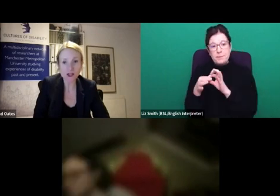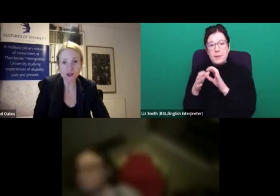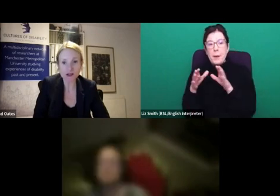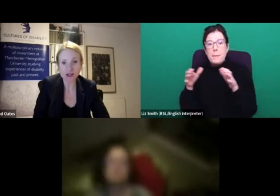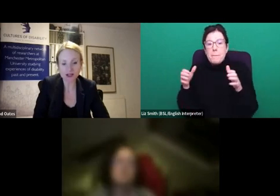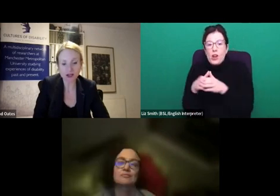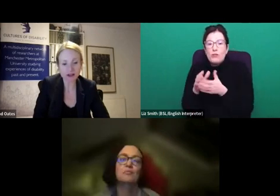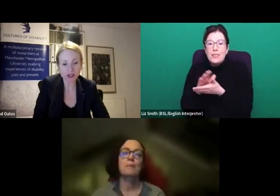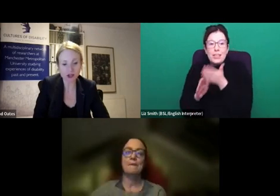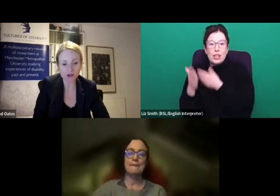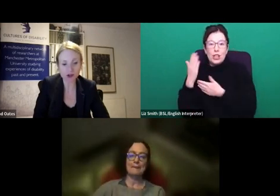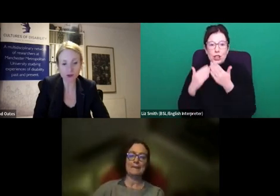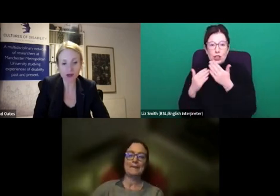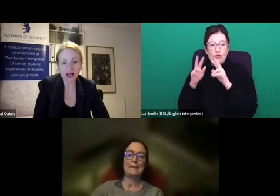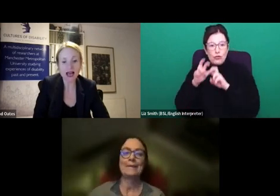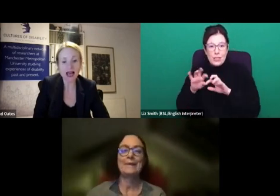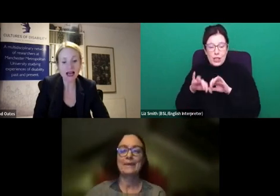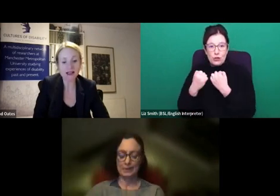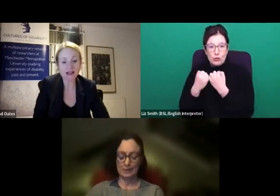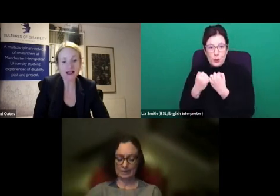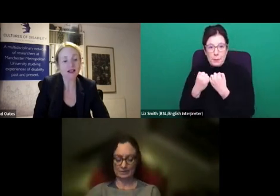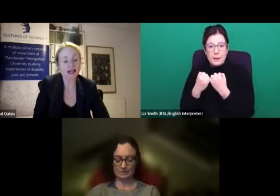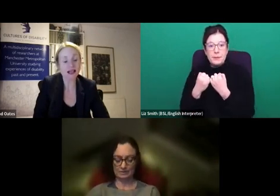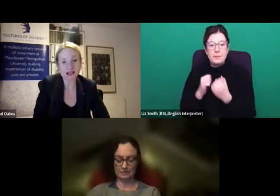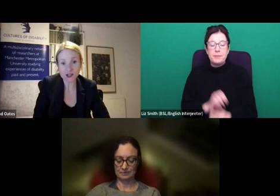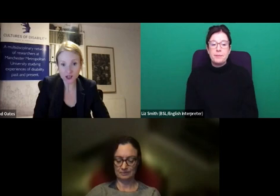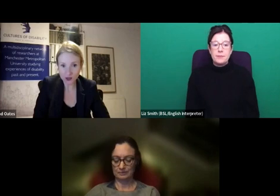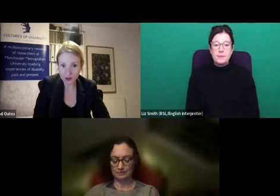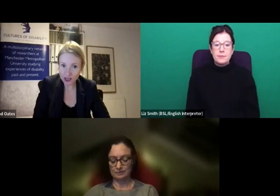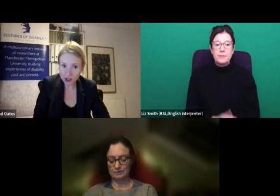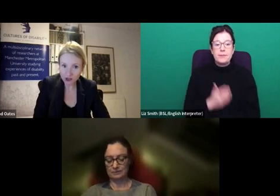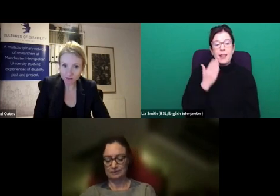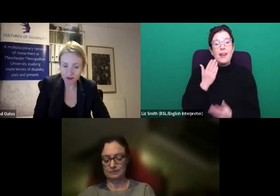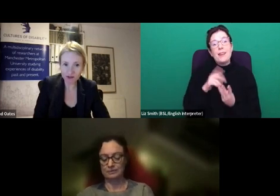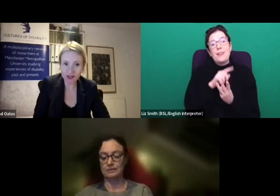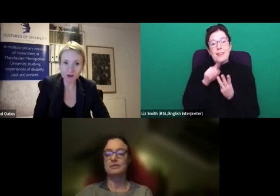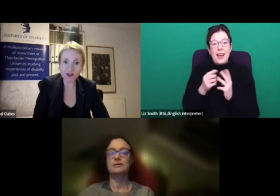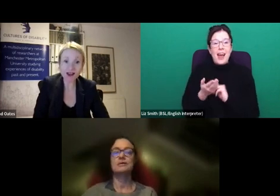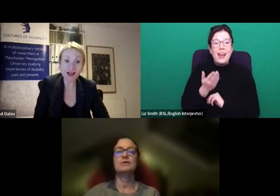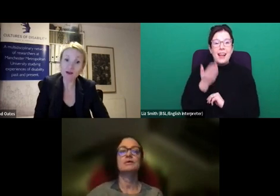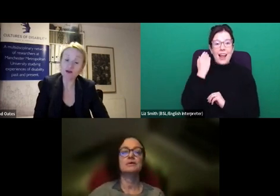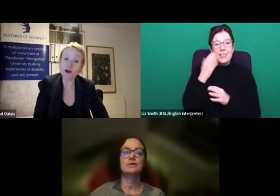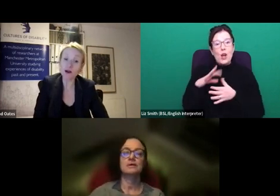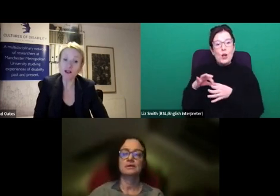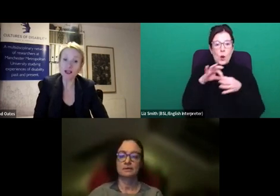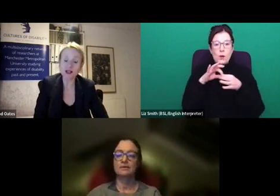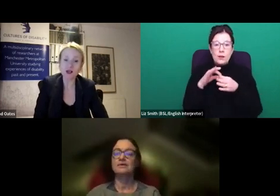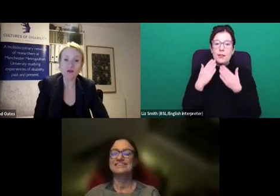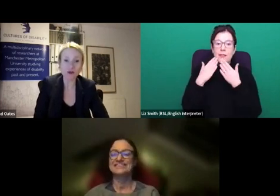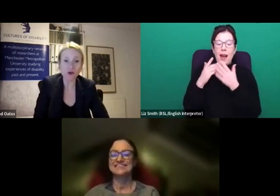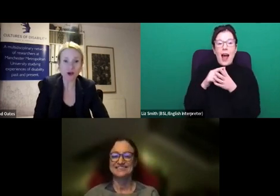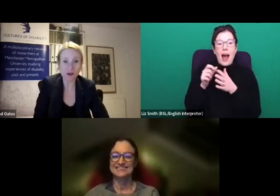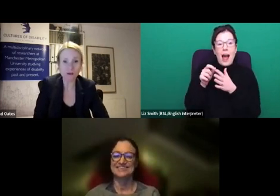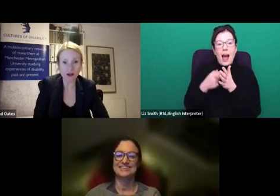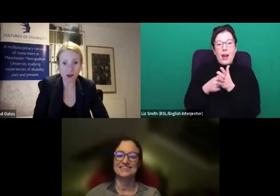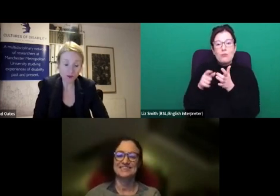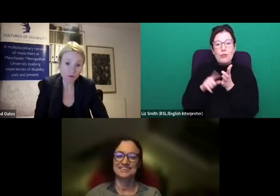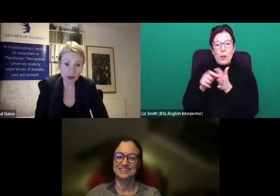Minority Histories Research Group, and the Classics Association. And for that, we thank April Pudsey